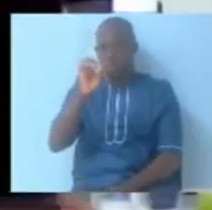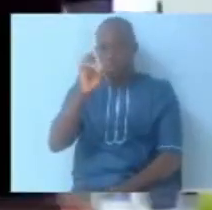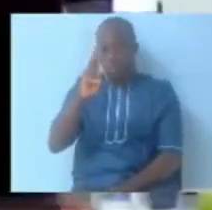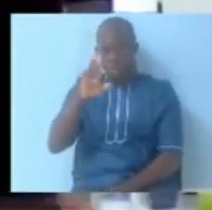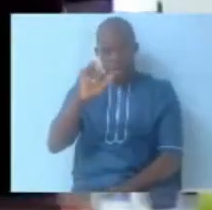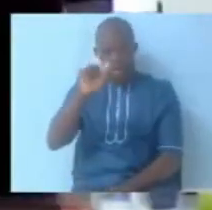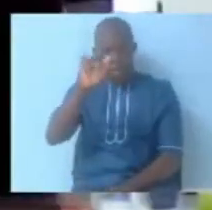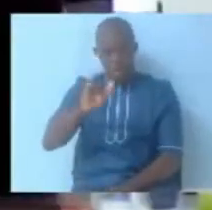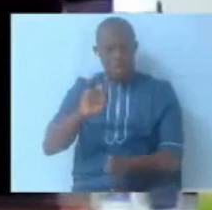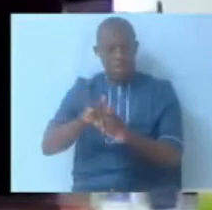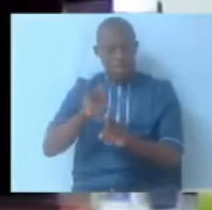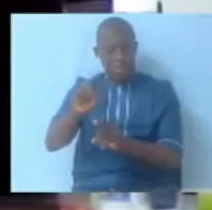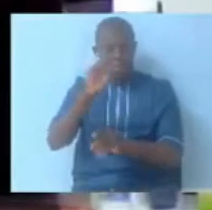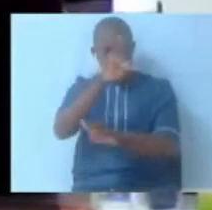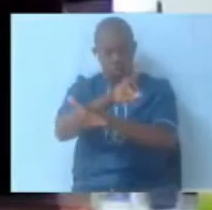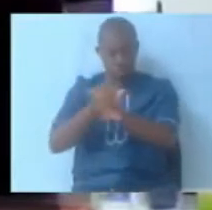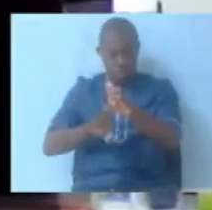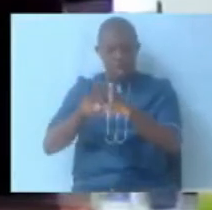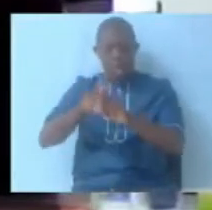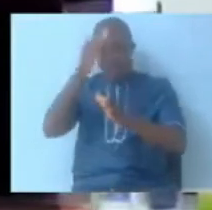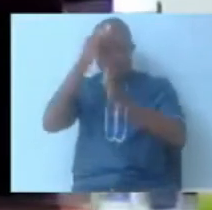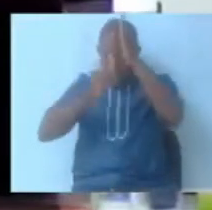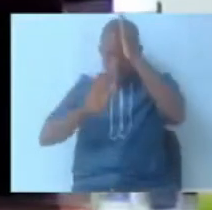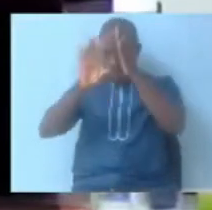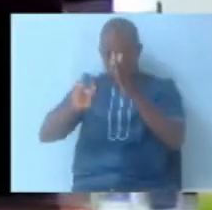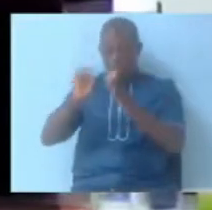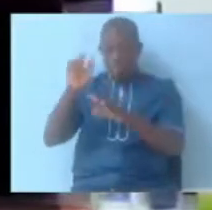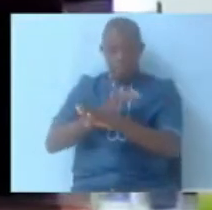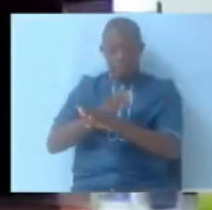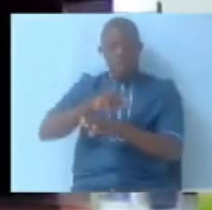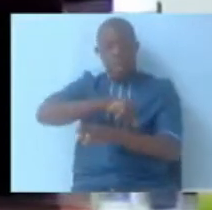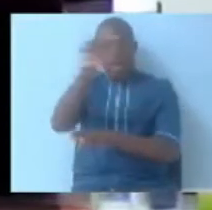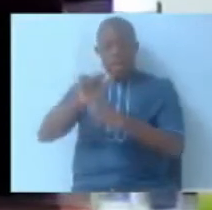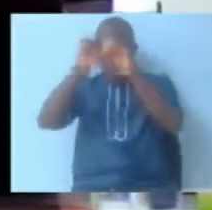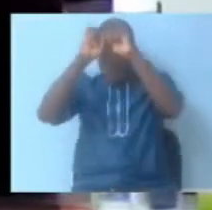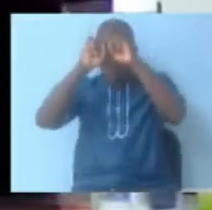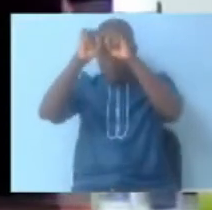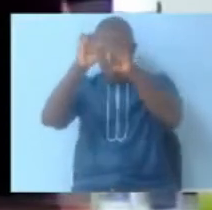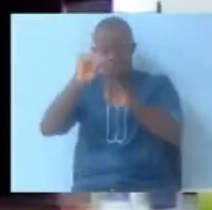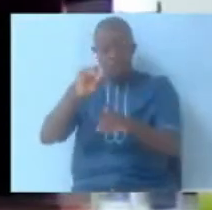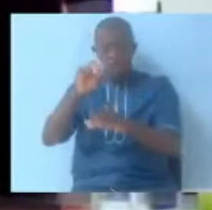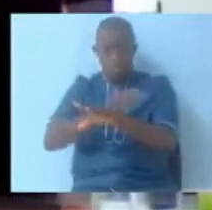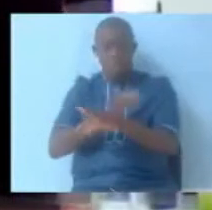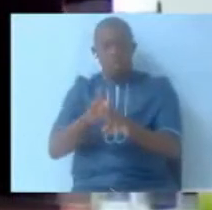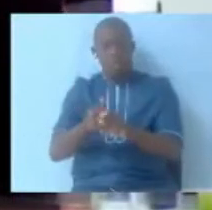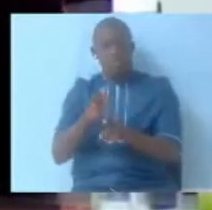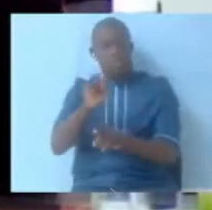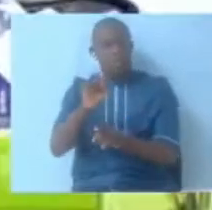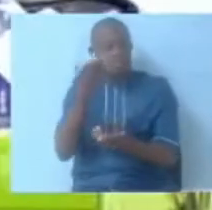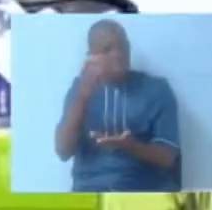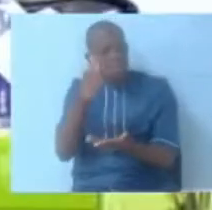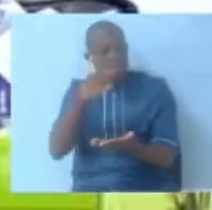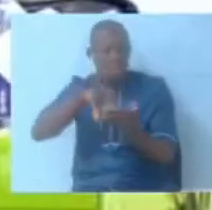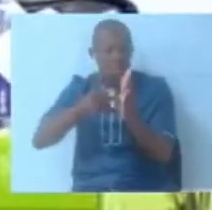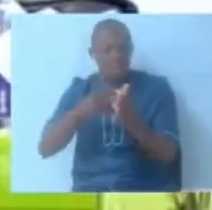position taken by the military or by the government in sending armed soldiers to the court was in effect an attempt to intimidate you.